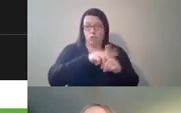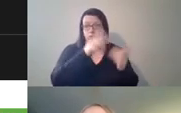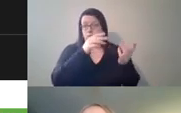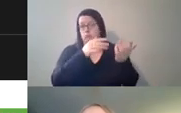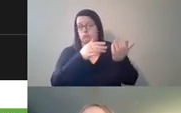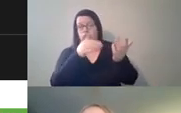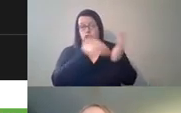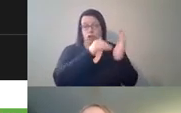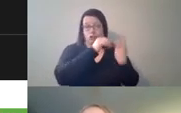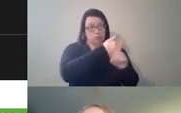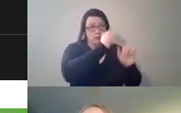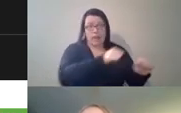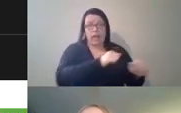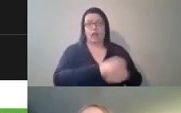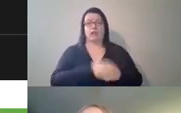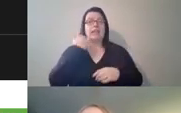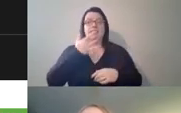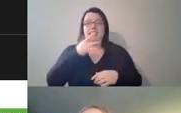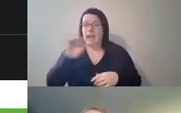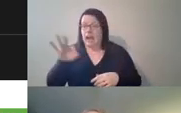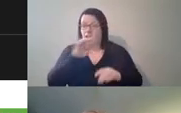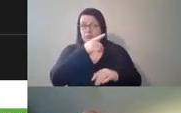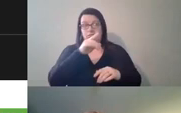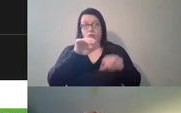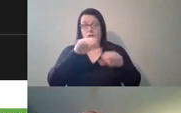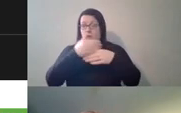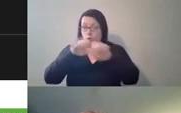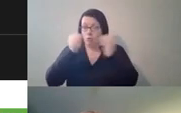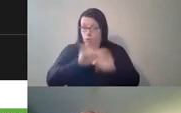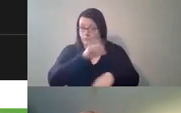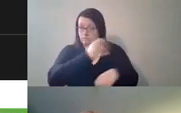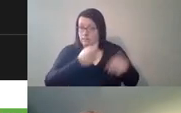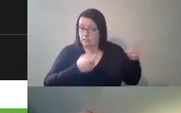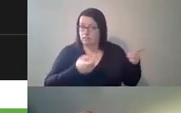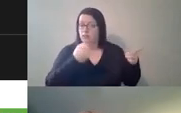heat? Do they know how to arrange that? Or can they be supported to do that?